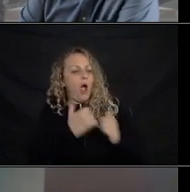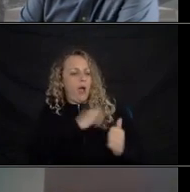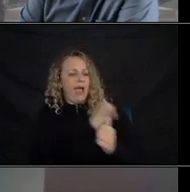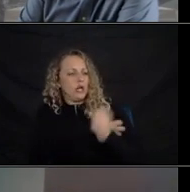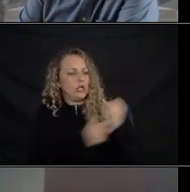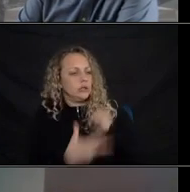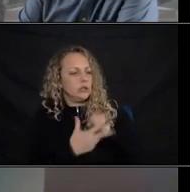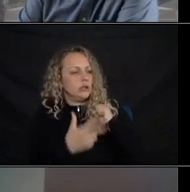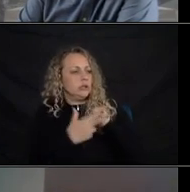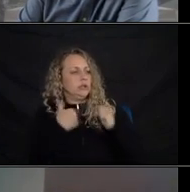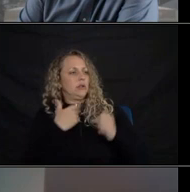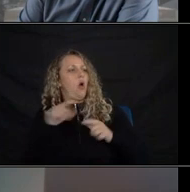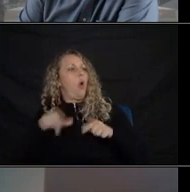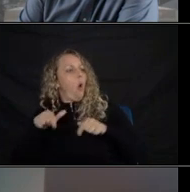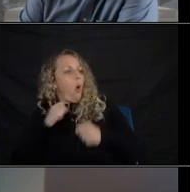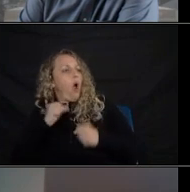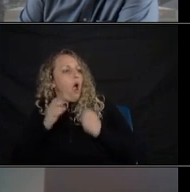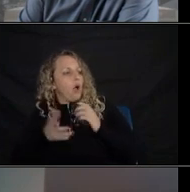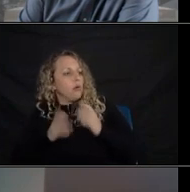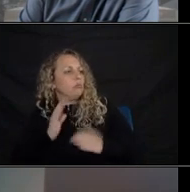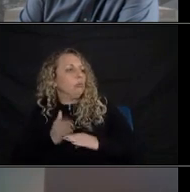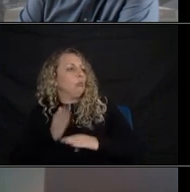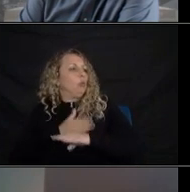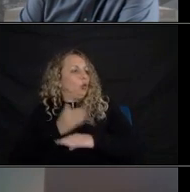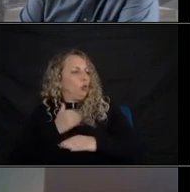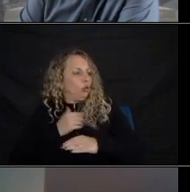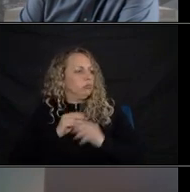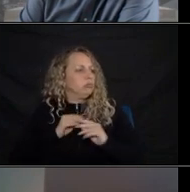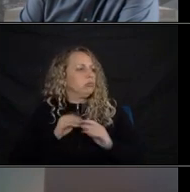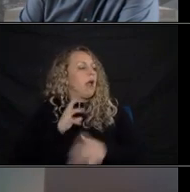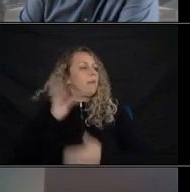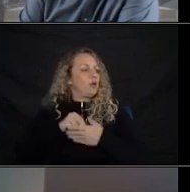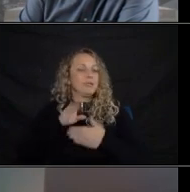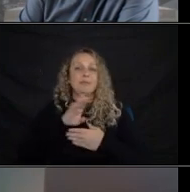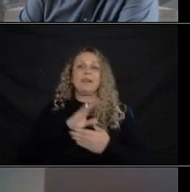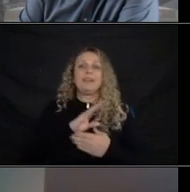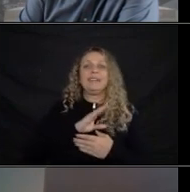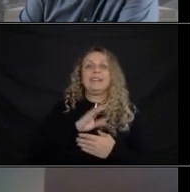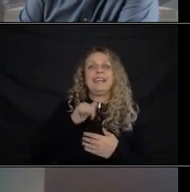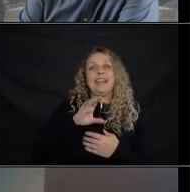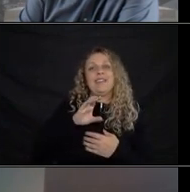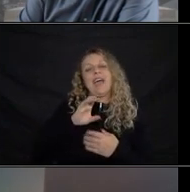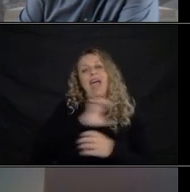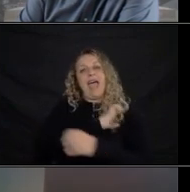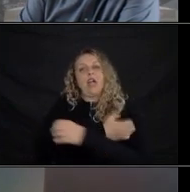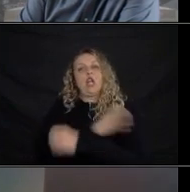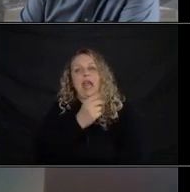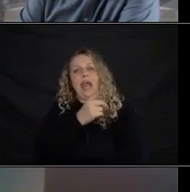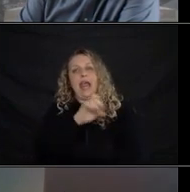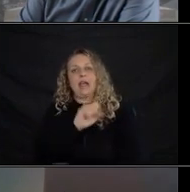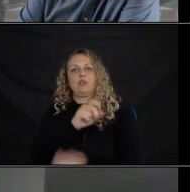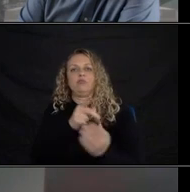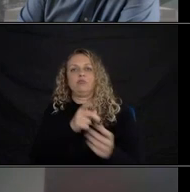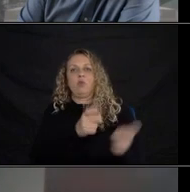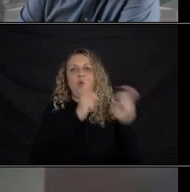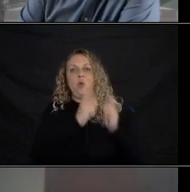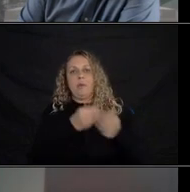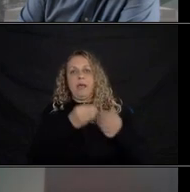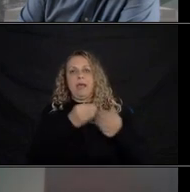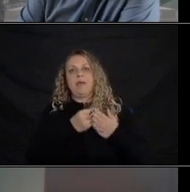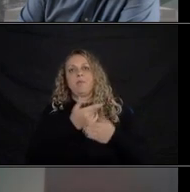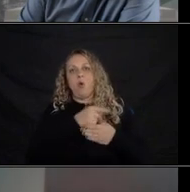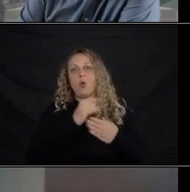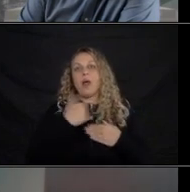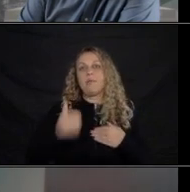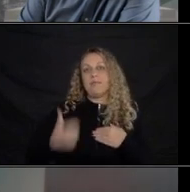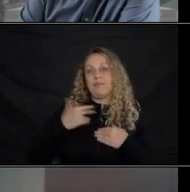practicing smarter energy use in their daily lives, and participating in the city's Energy Edge rebate program. And now therefore, I, Stephen B. Grant, Mayor of